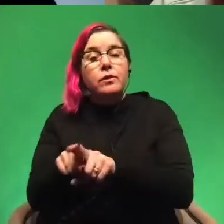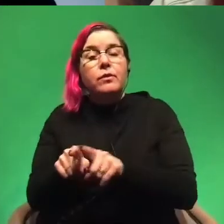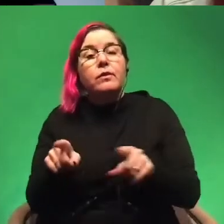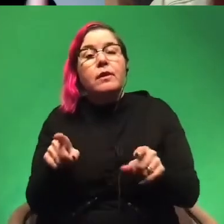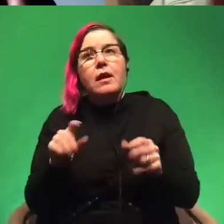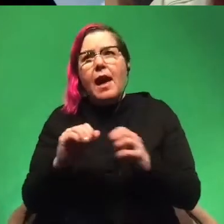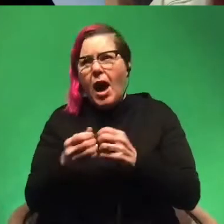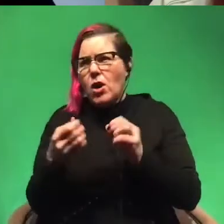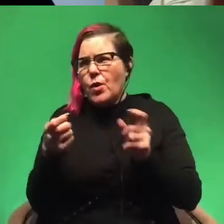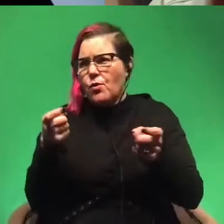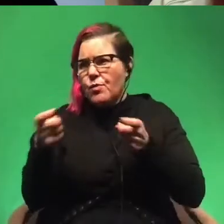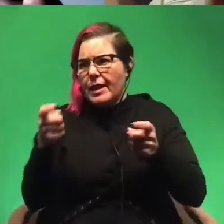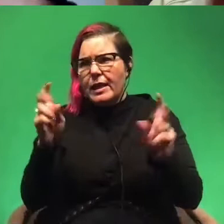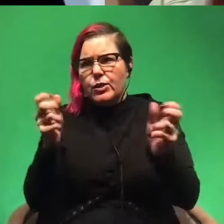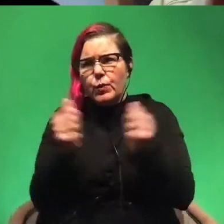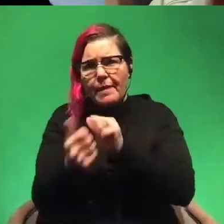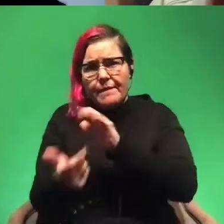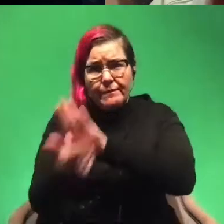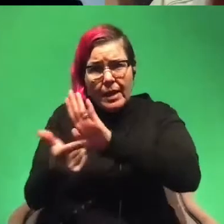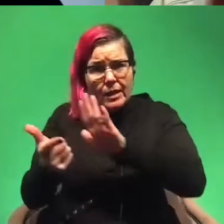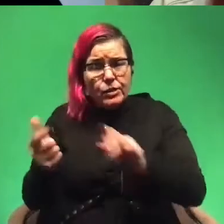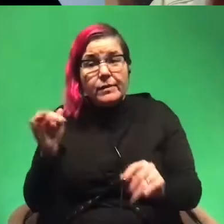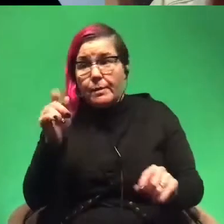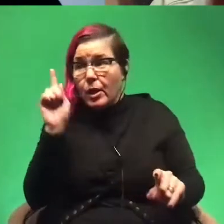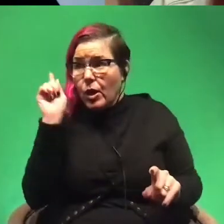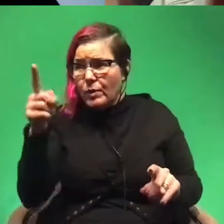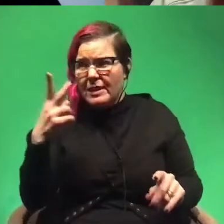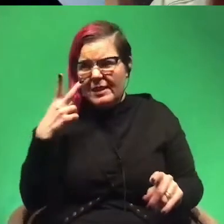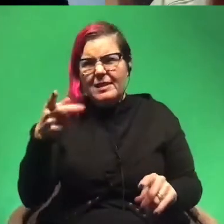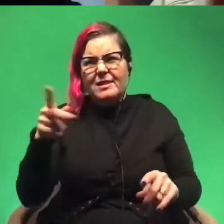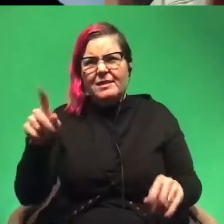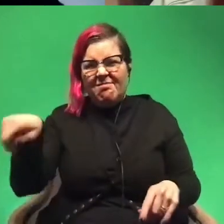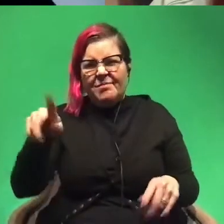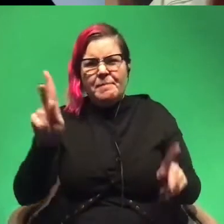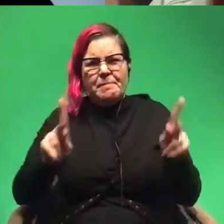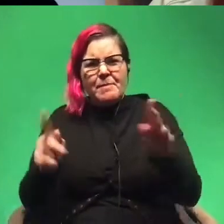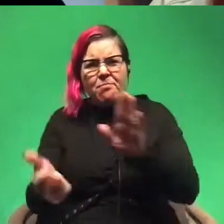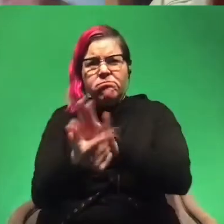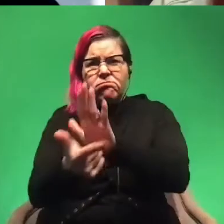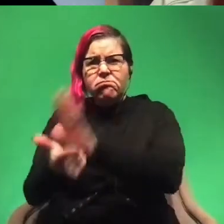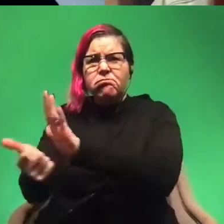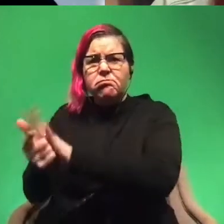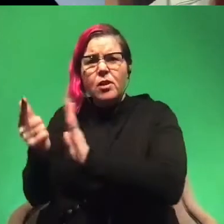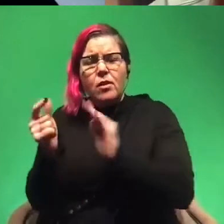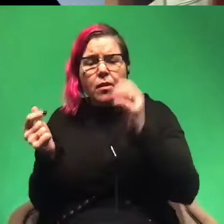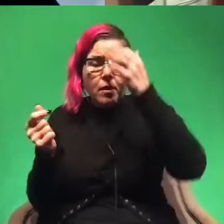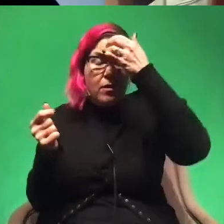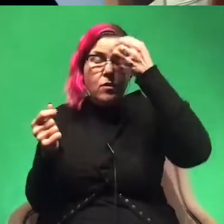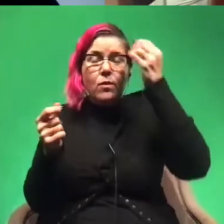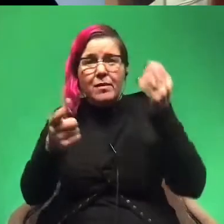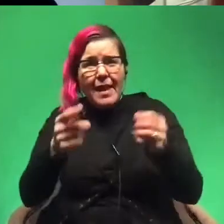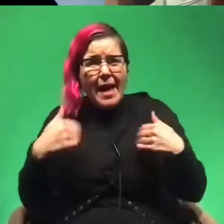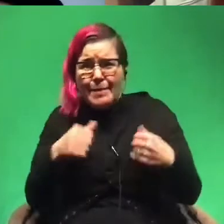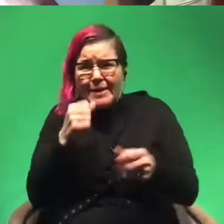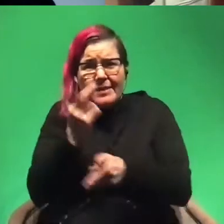do we regulate issues with violations? If someone comes out there and sees that these people are violating some of these laws or violating animal welfare or